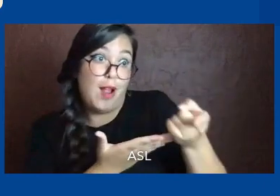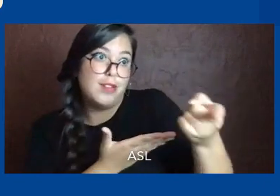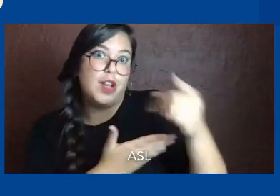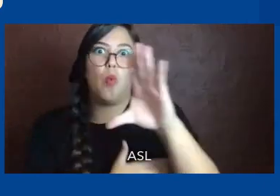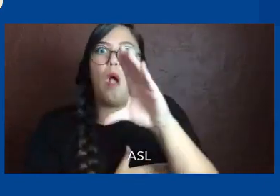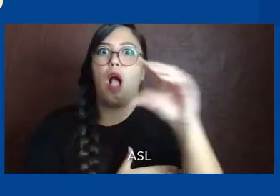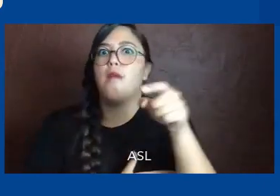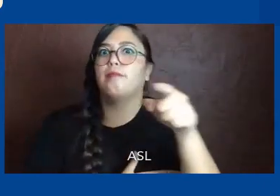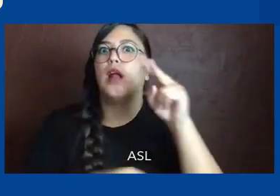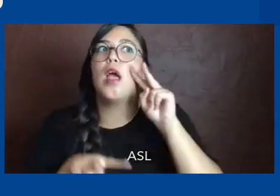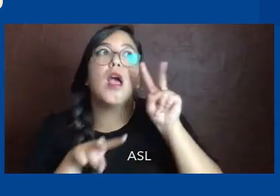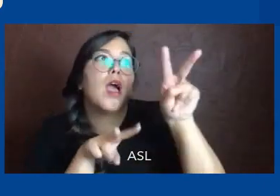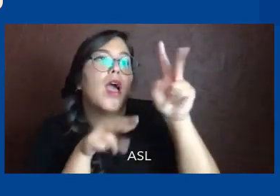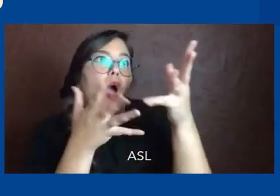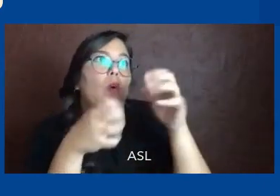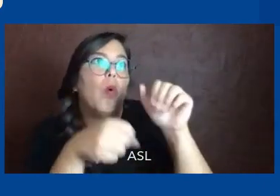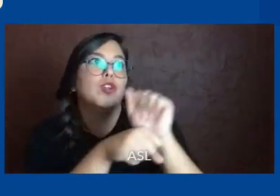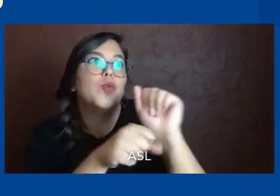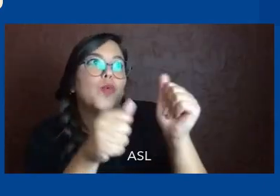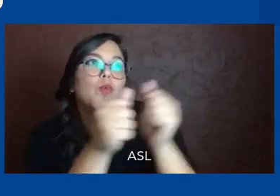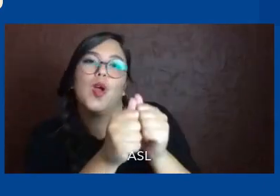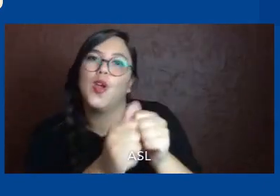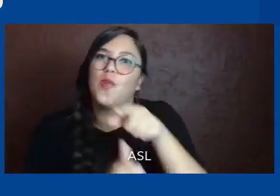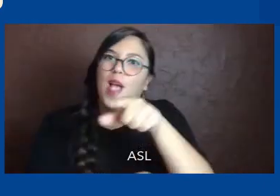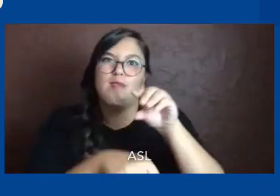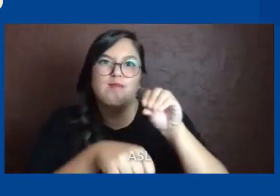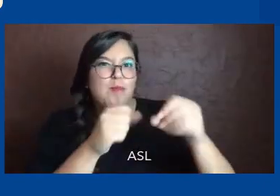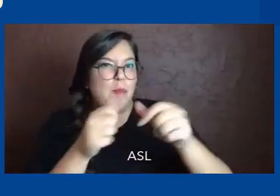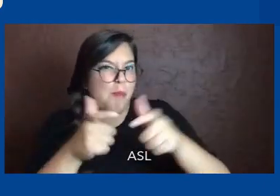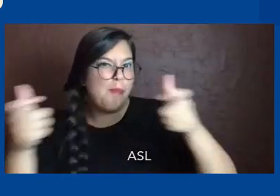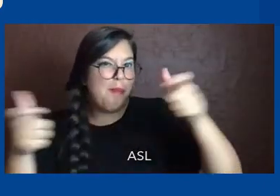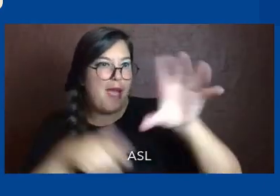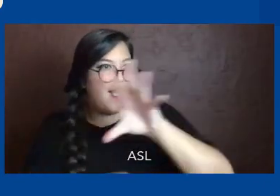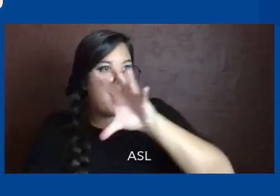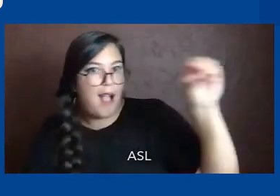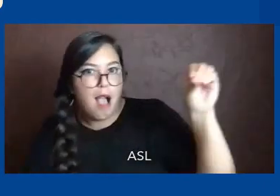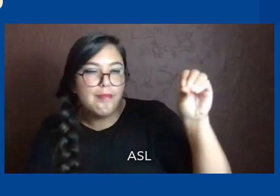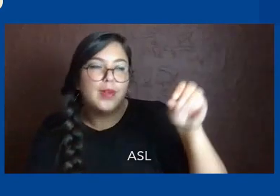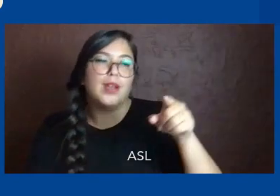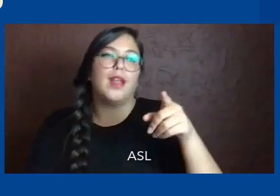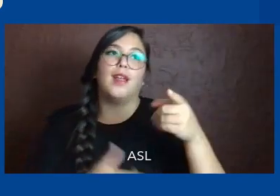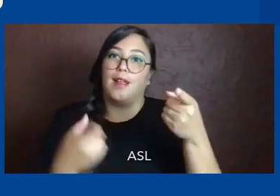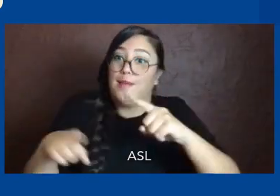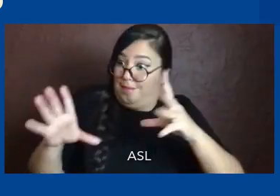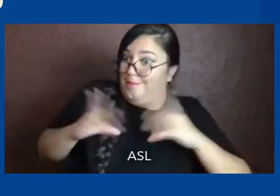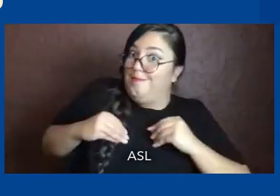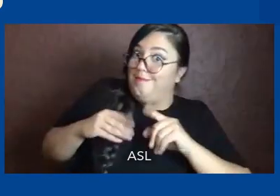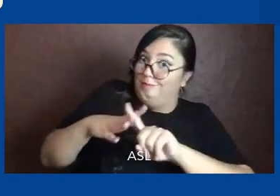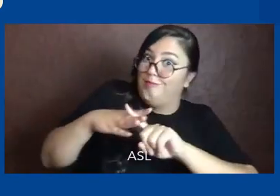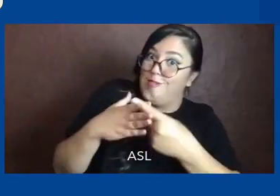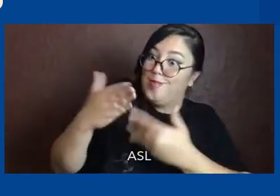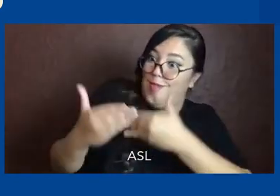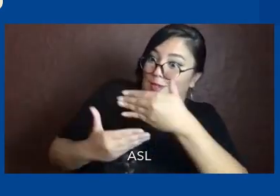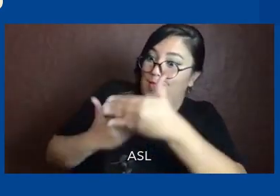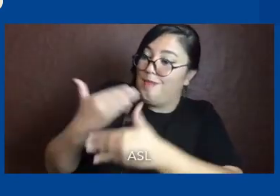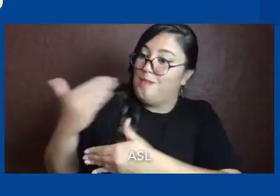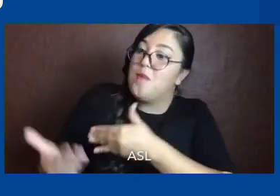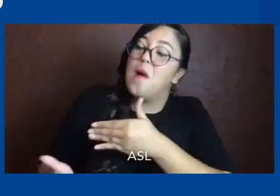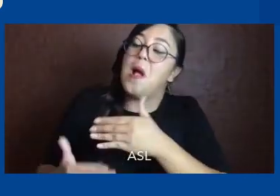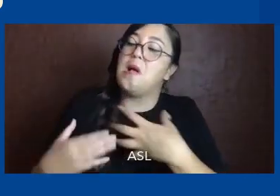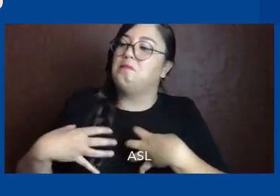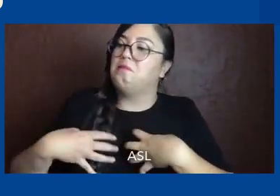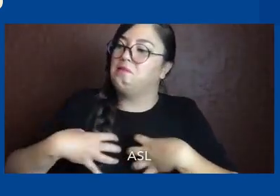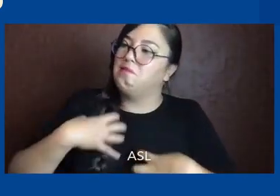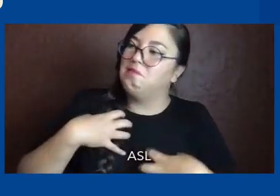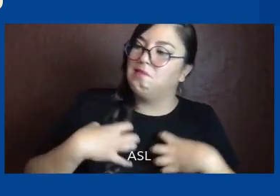with, or has put out other major projects. But as you start the process with them, you're kind of like, this, I don't think this is like the